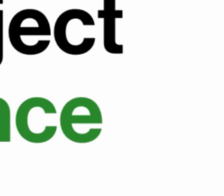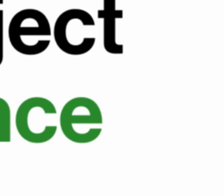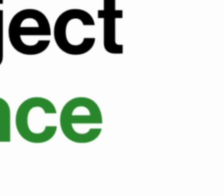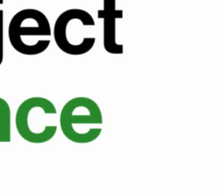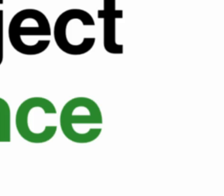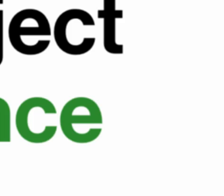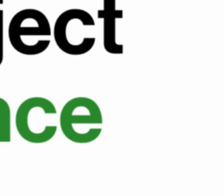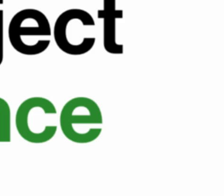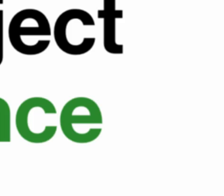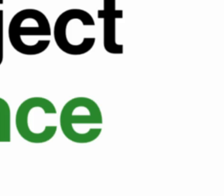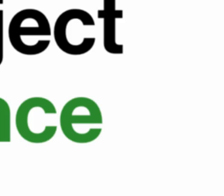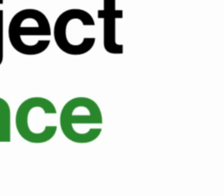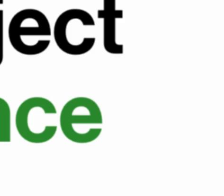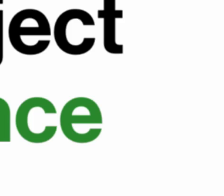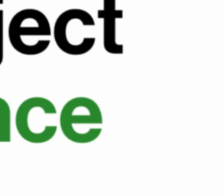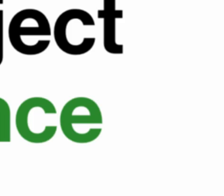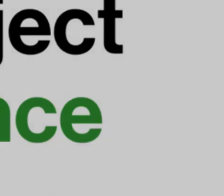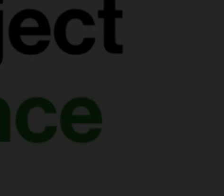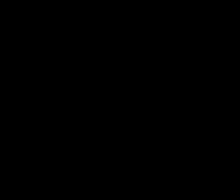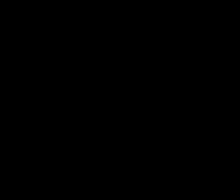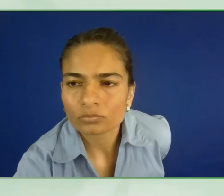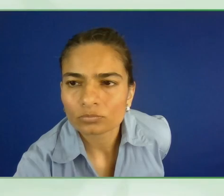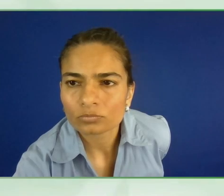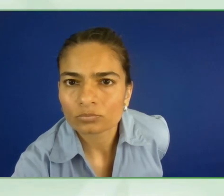Yes. Welcome, everyone.